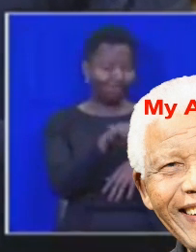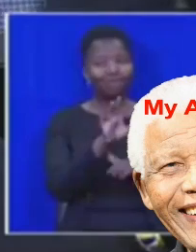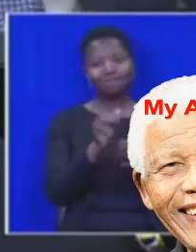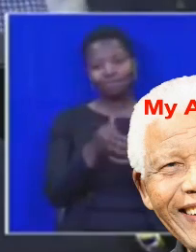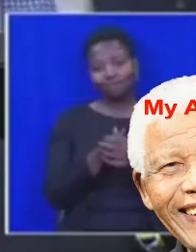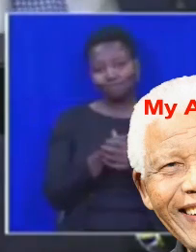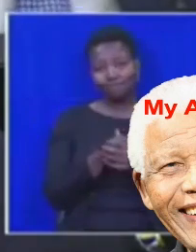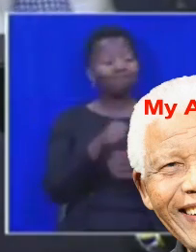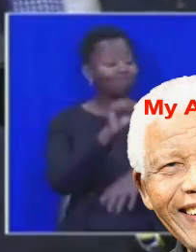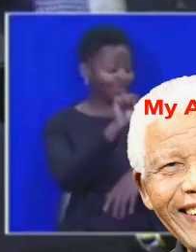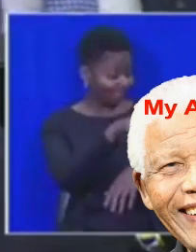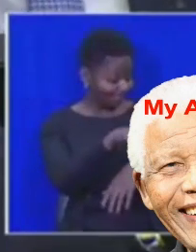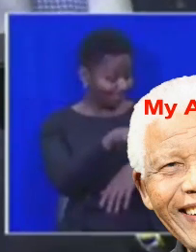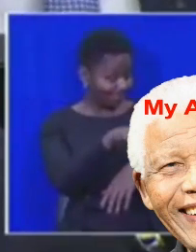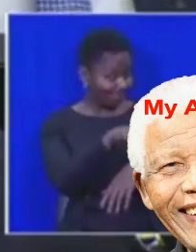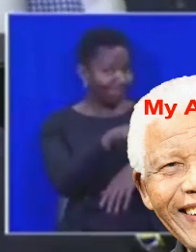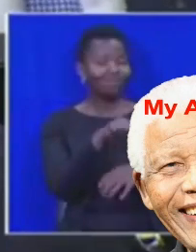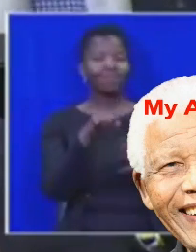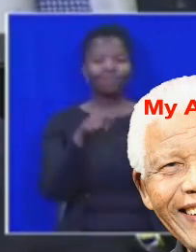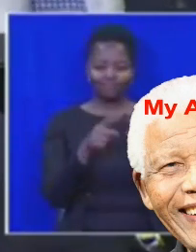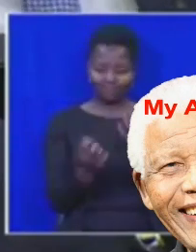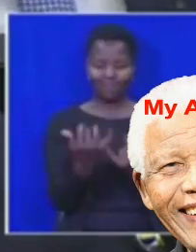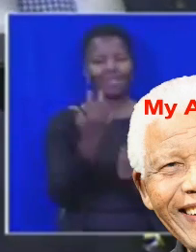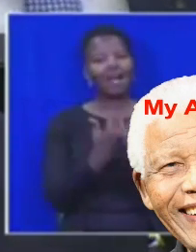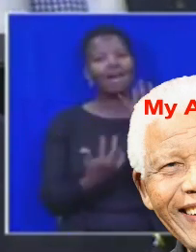fire pool, yes, fire pool,